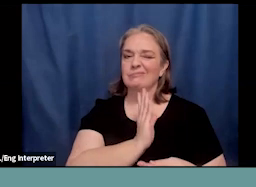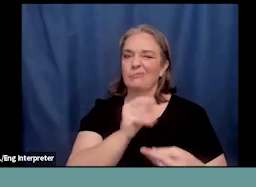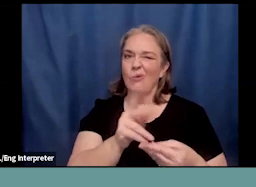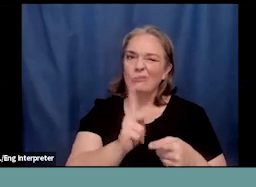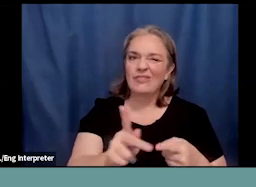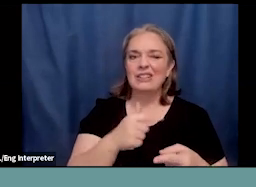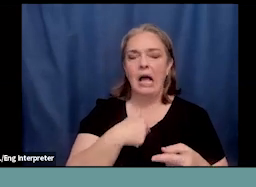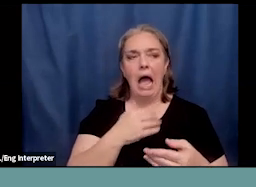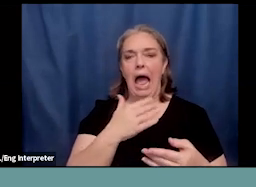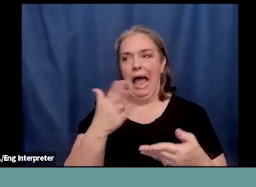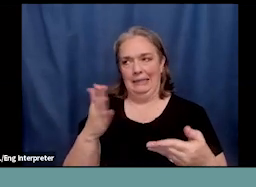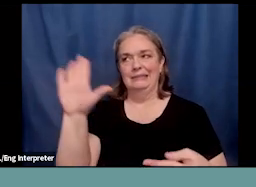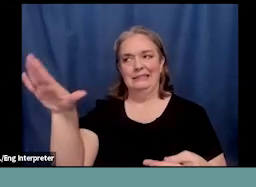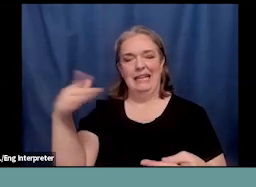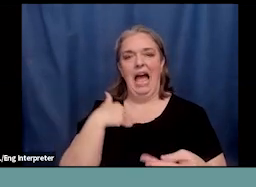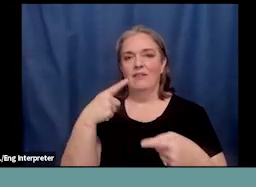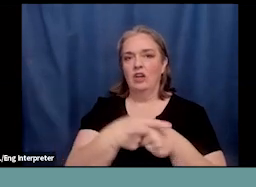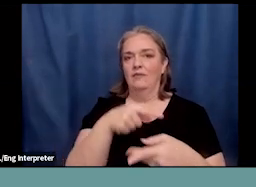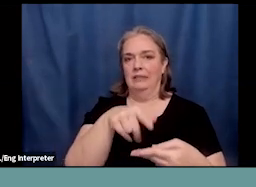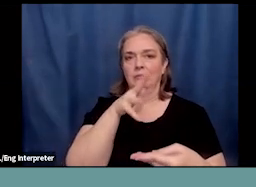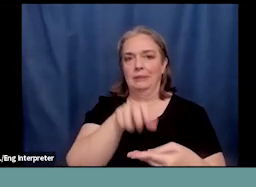as equitable as we possibly can.